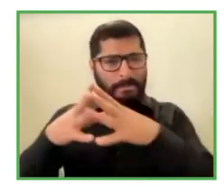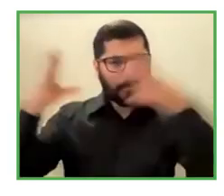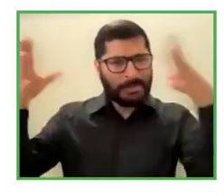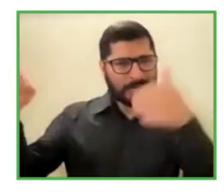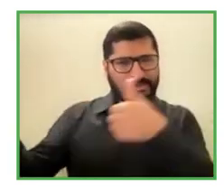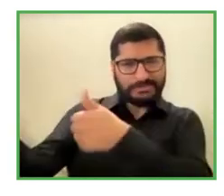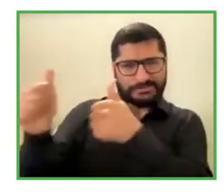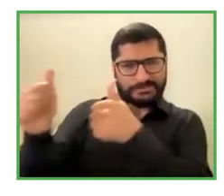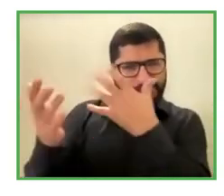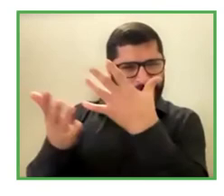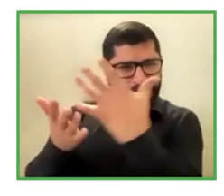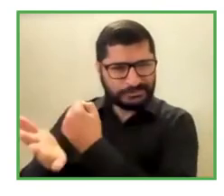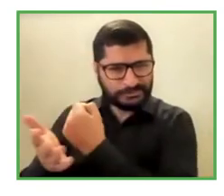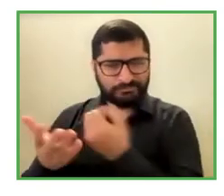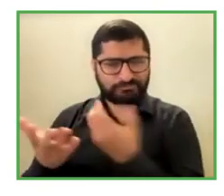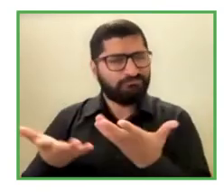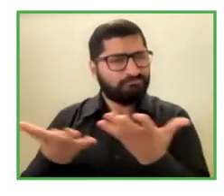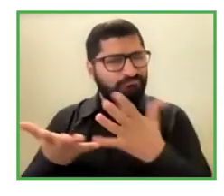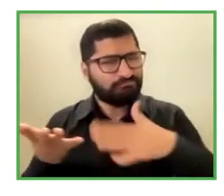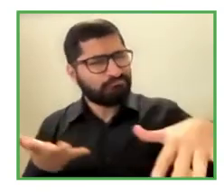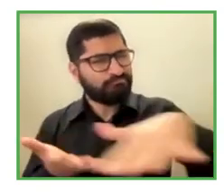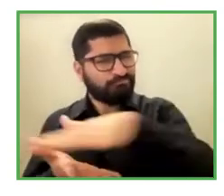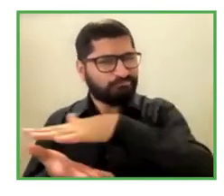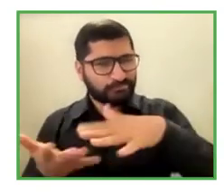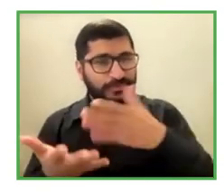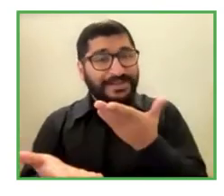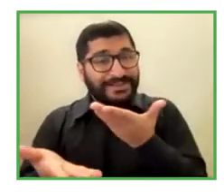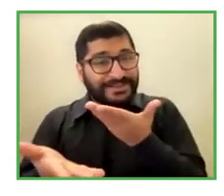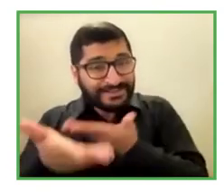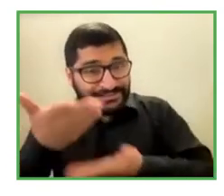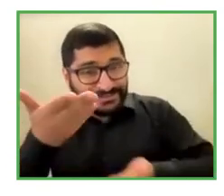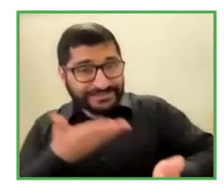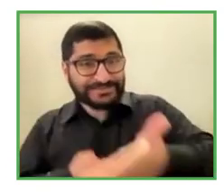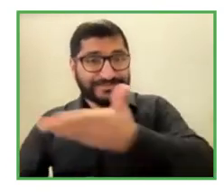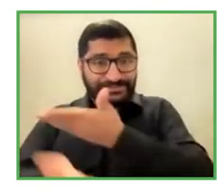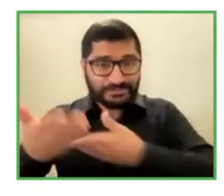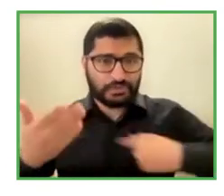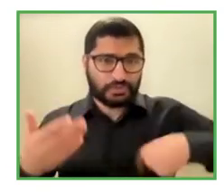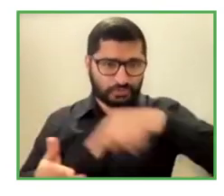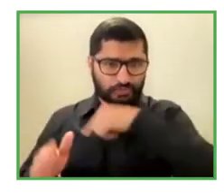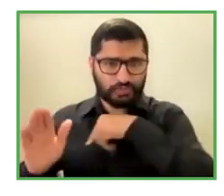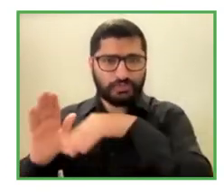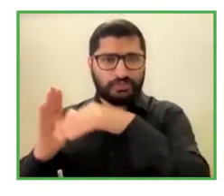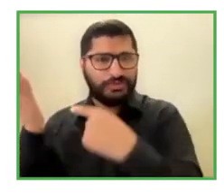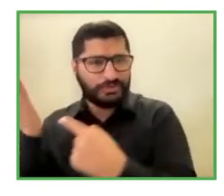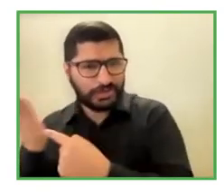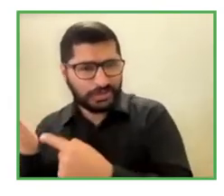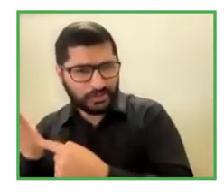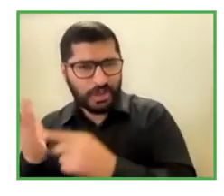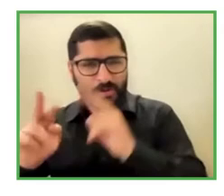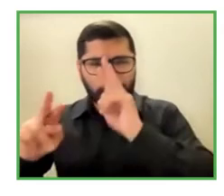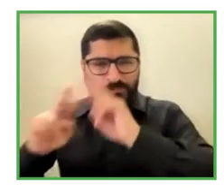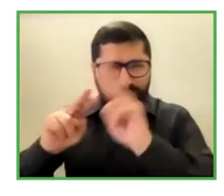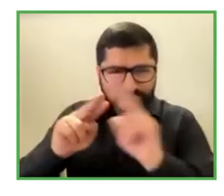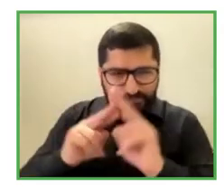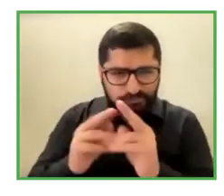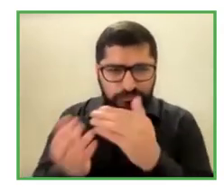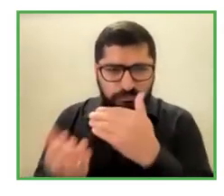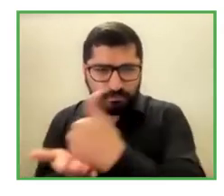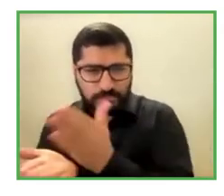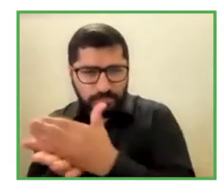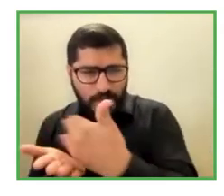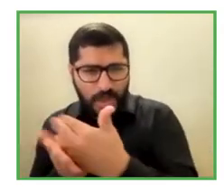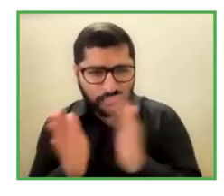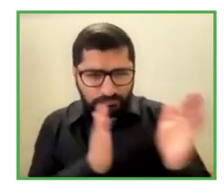the same time we're trying to make plans how to do translation into Spanish. As we upgrade